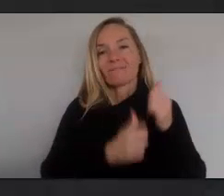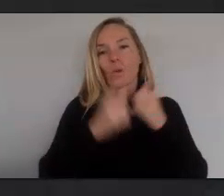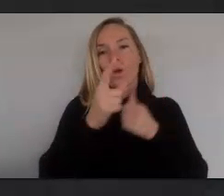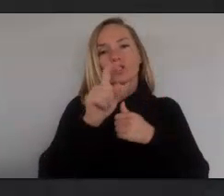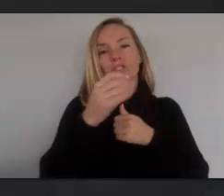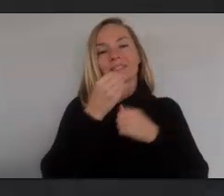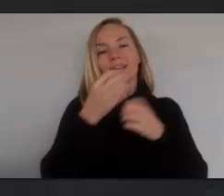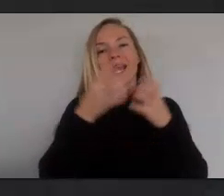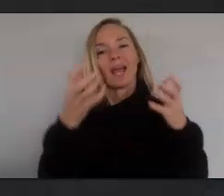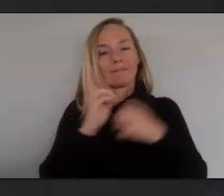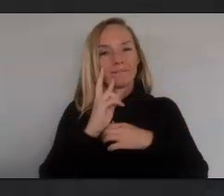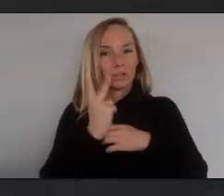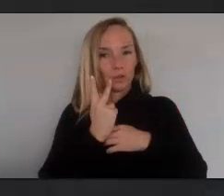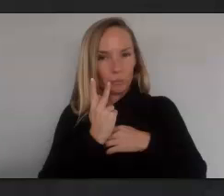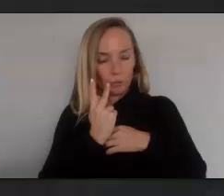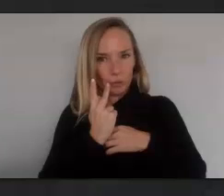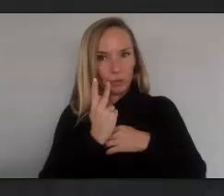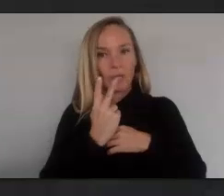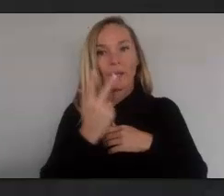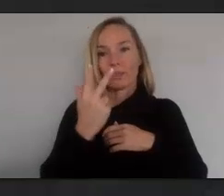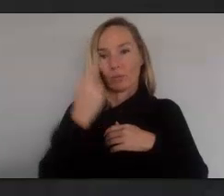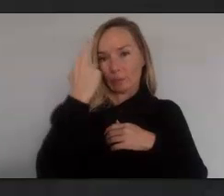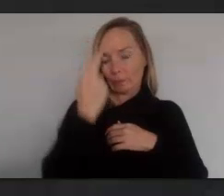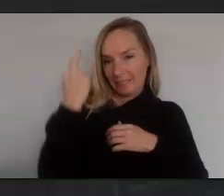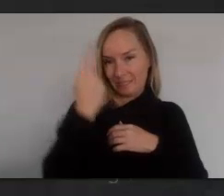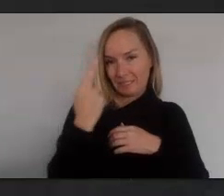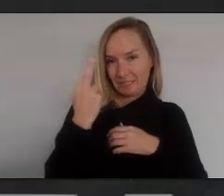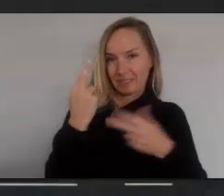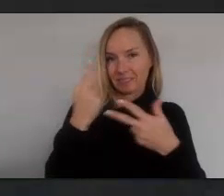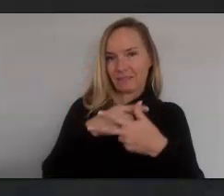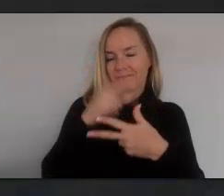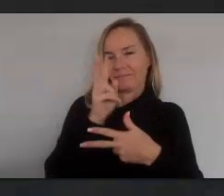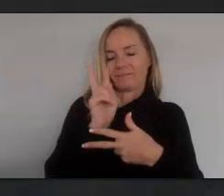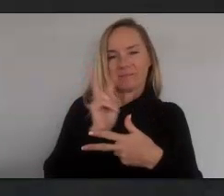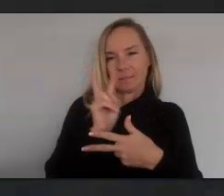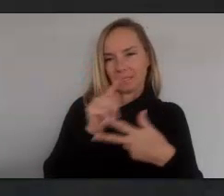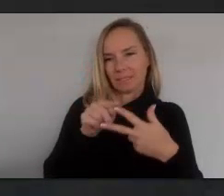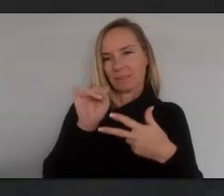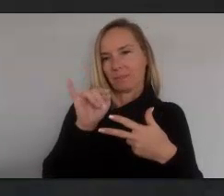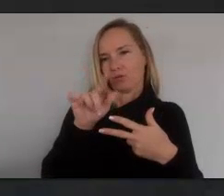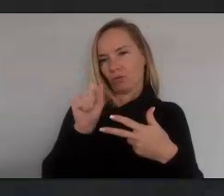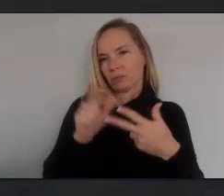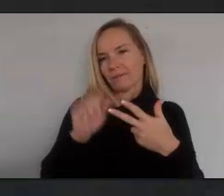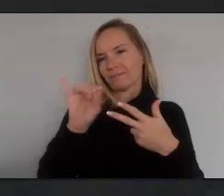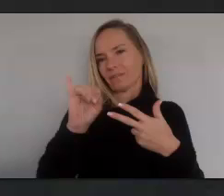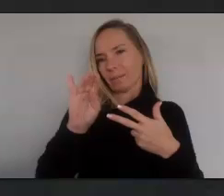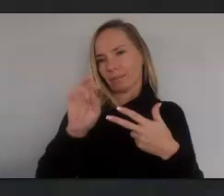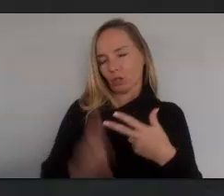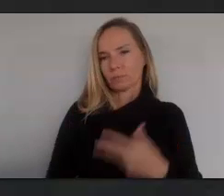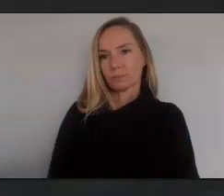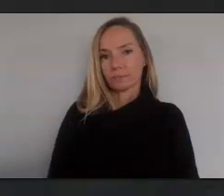should eat lots of vegetables. The 3 reasons people should eat vegetables are for the vitamins, minerals, and fiber.